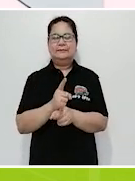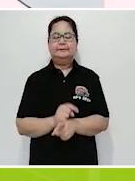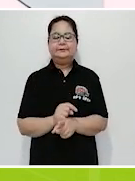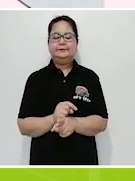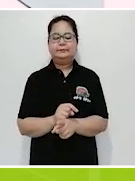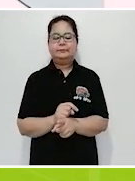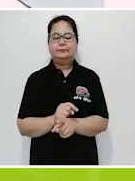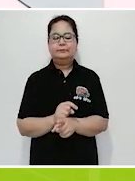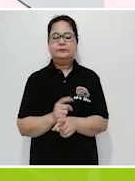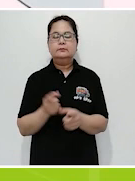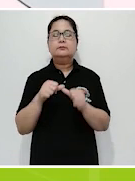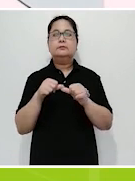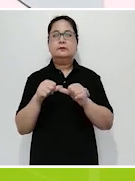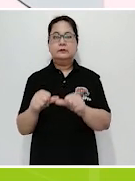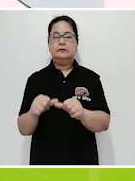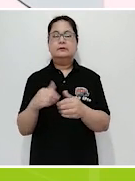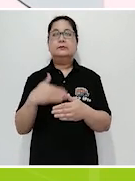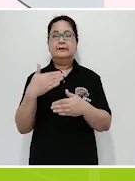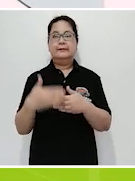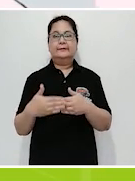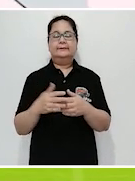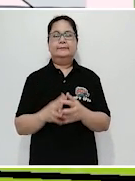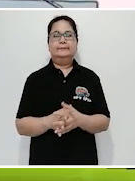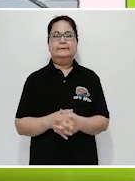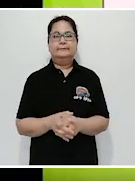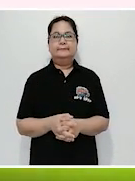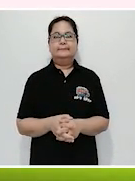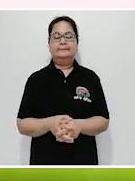right. Let us proceed to the next.